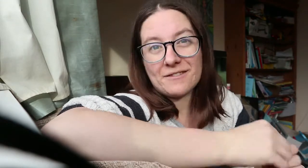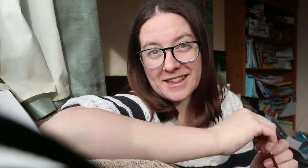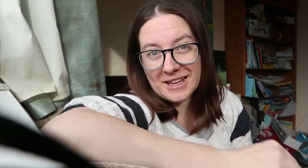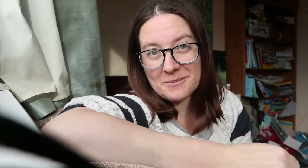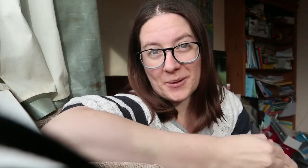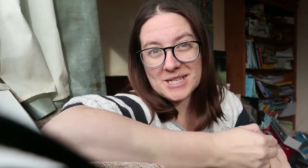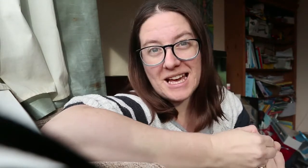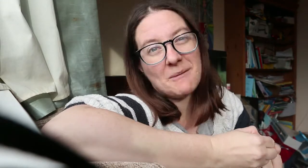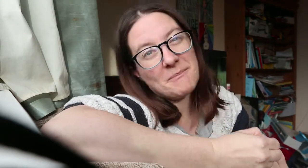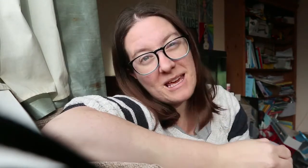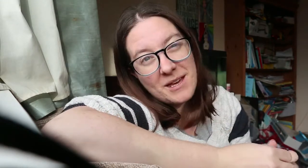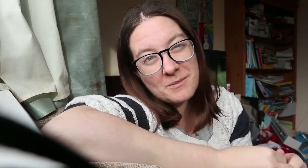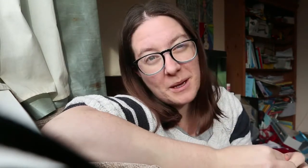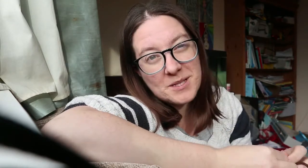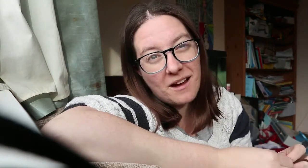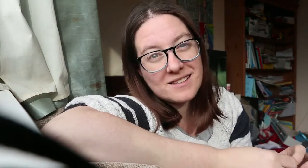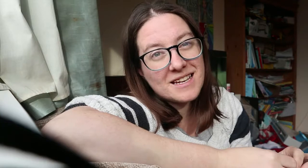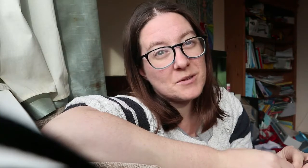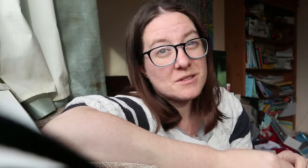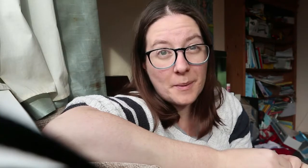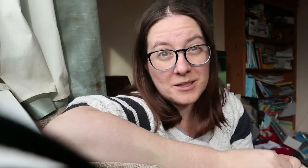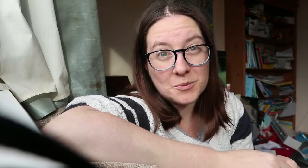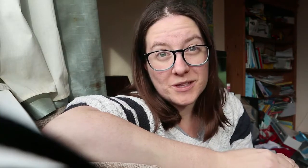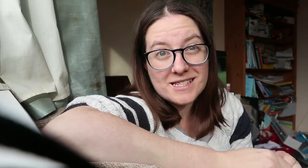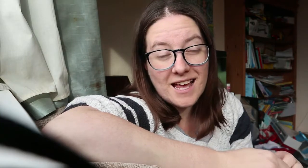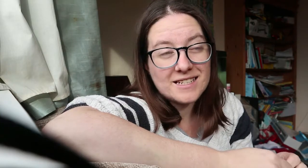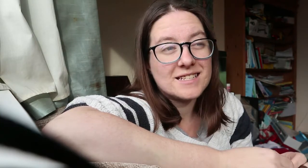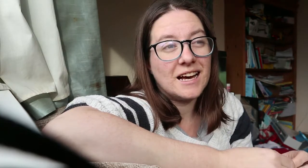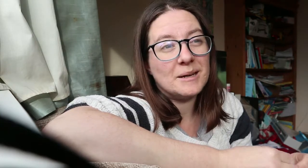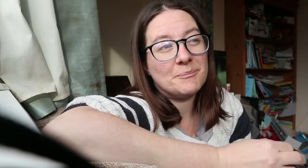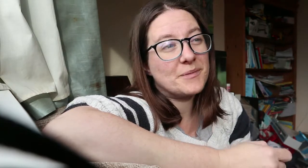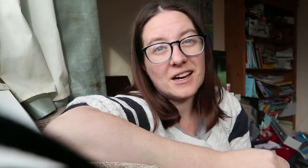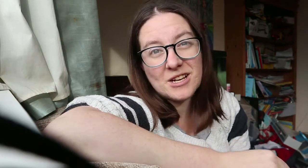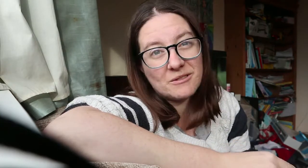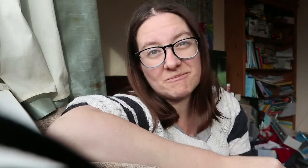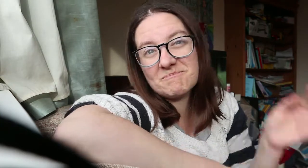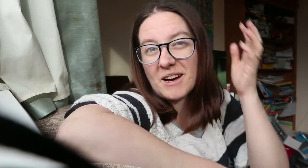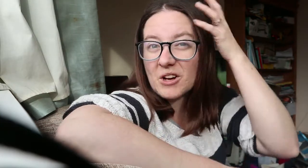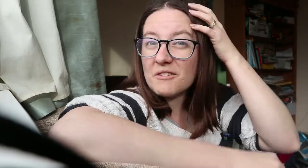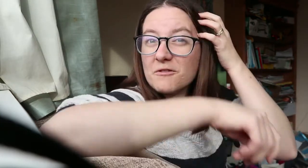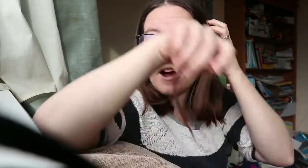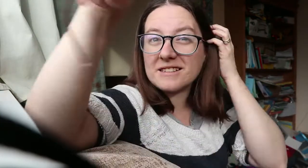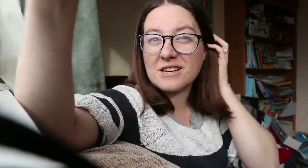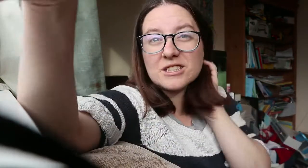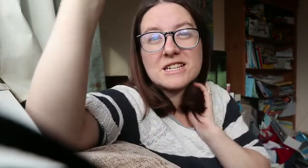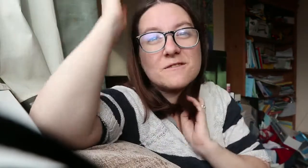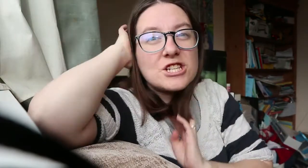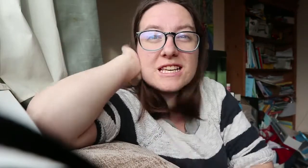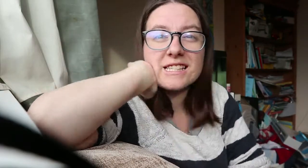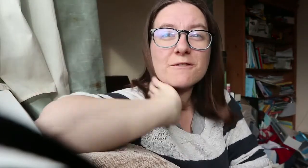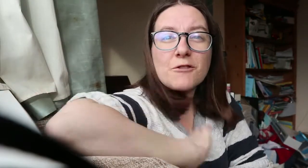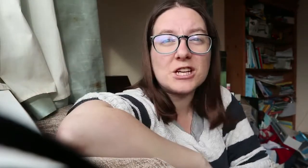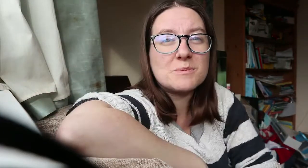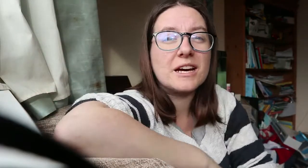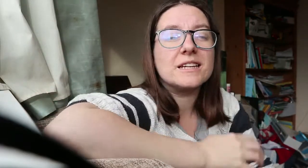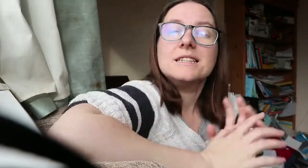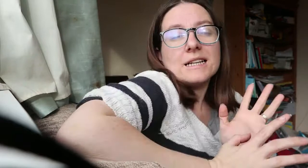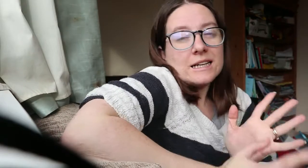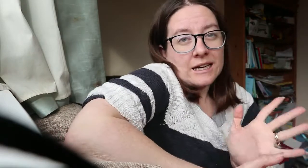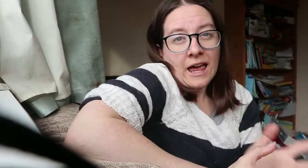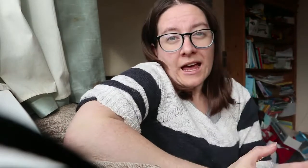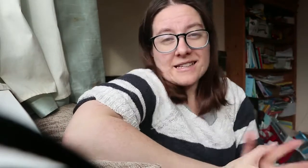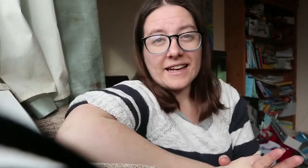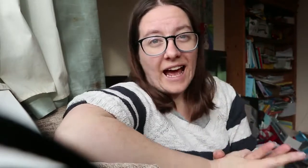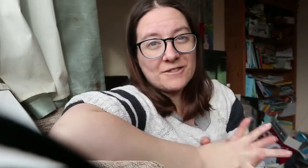And have to think about it and maybe I'd be able to answer, would depend on what they said. Um, I don't, I have a, I did a GCSE in French, but I